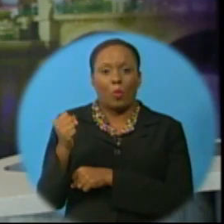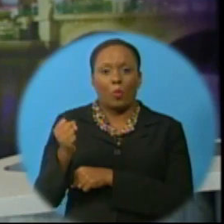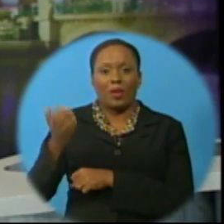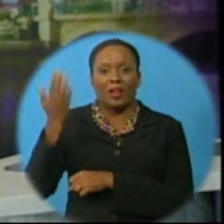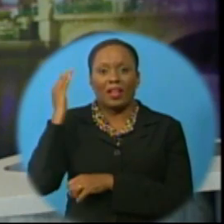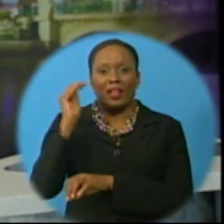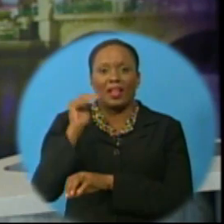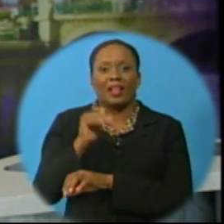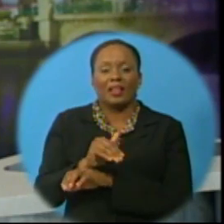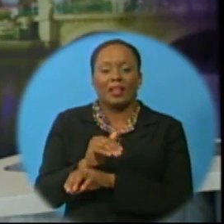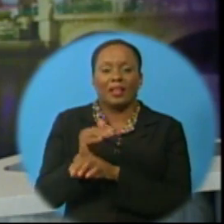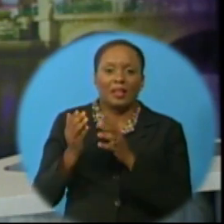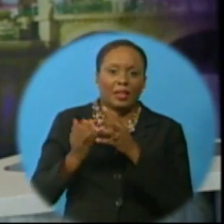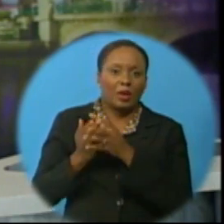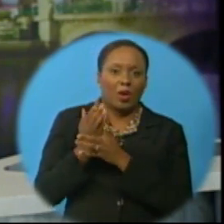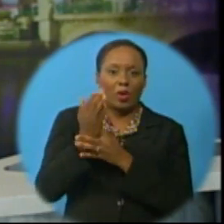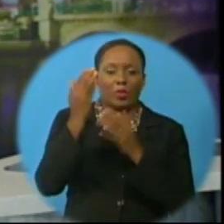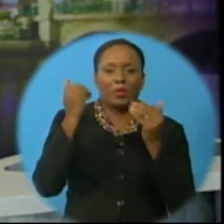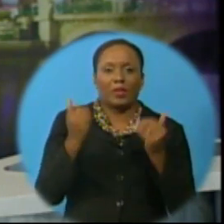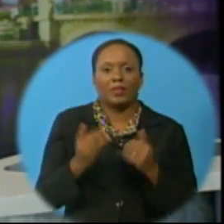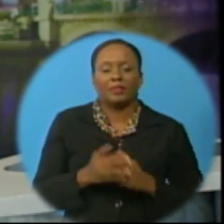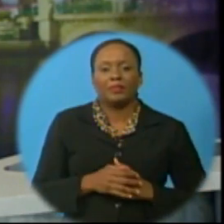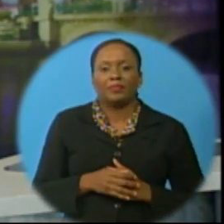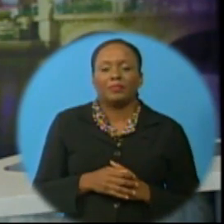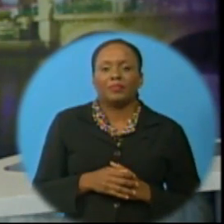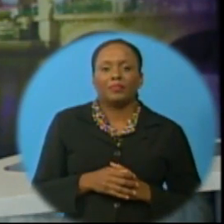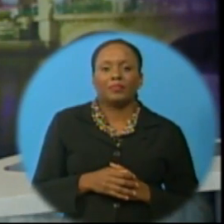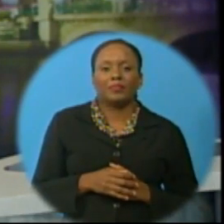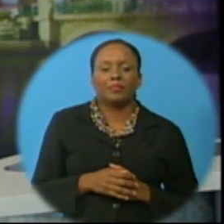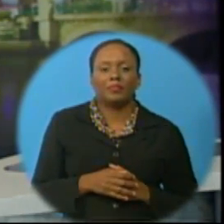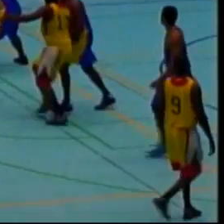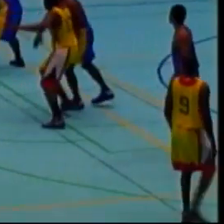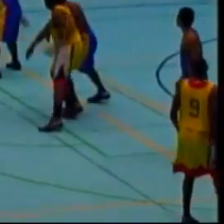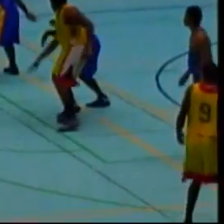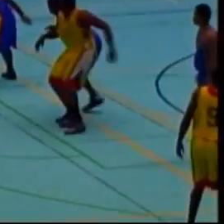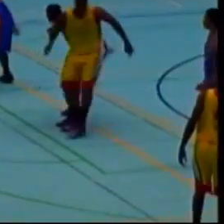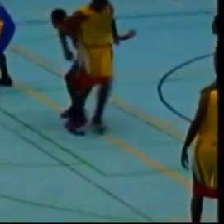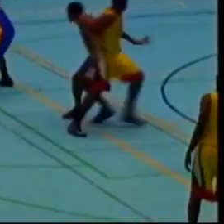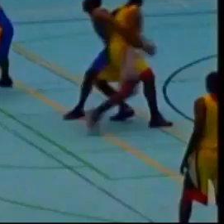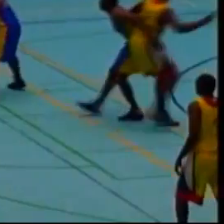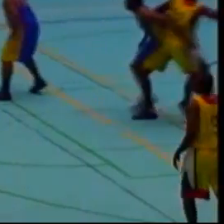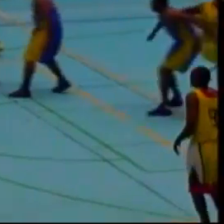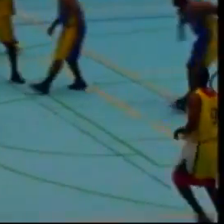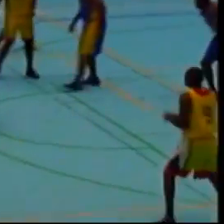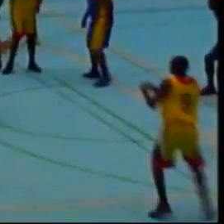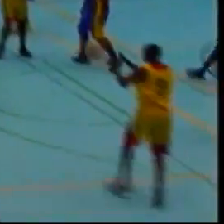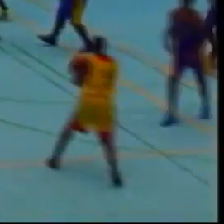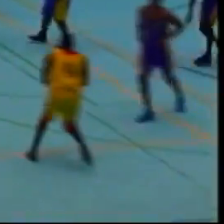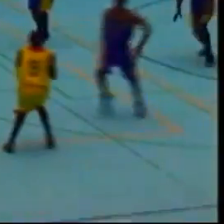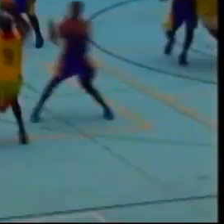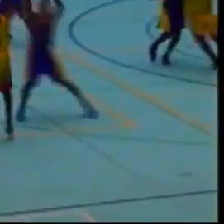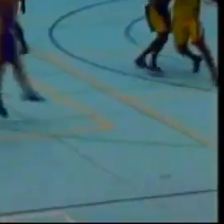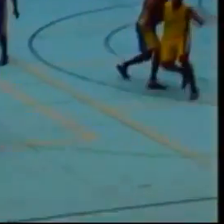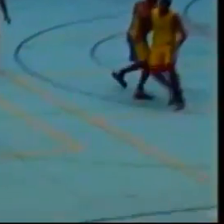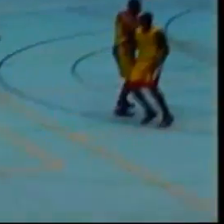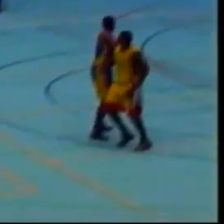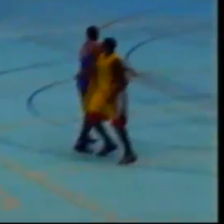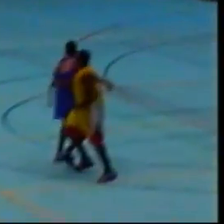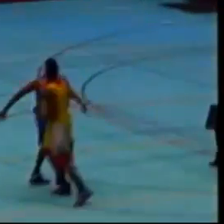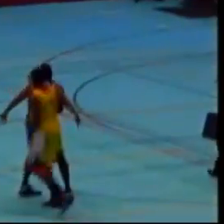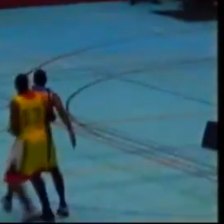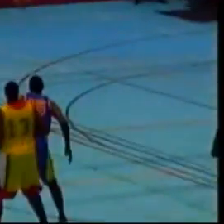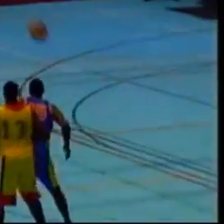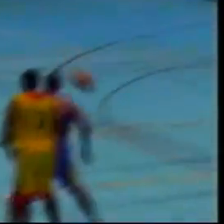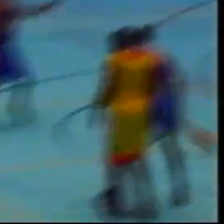decisive Game 3 to advance to the big dance. You can't start a game much better than this. Jason